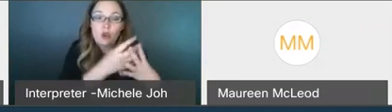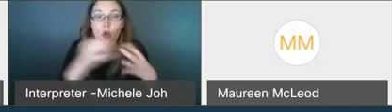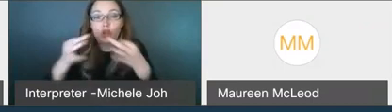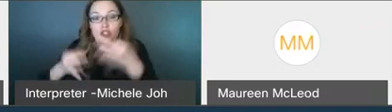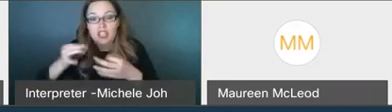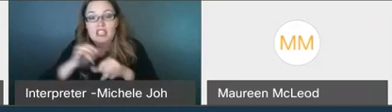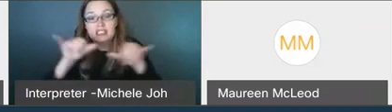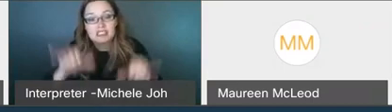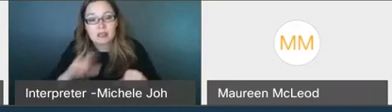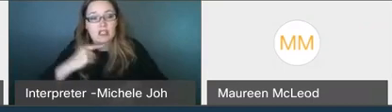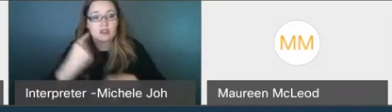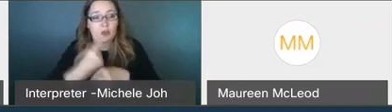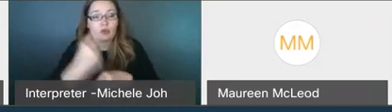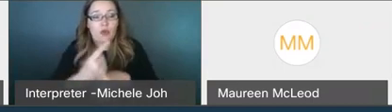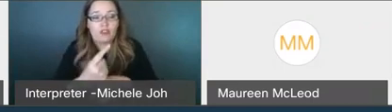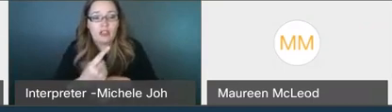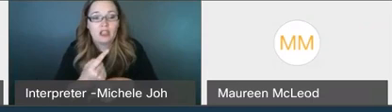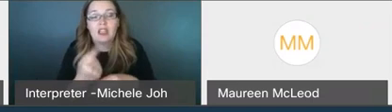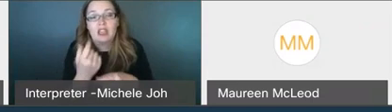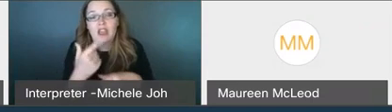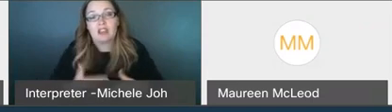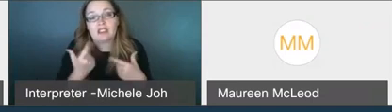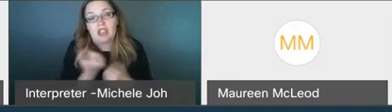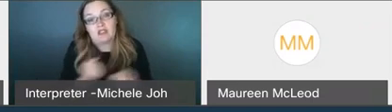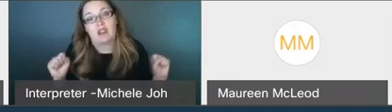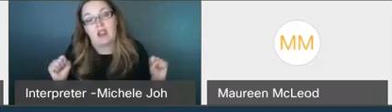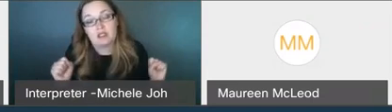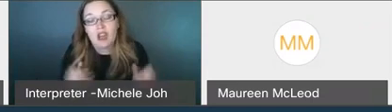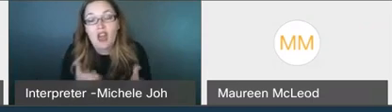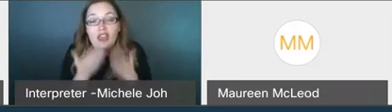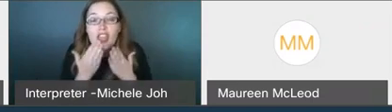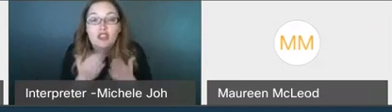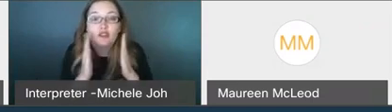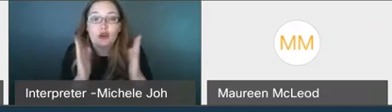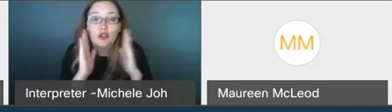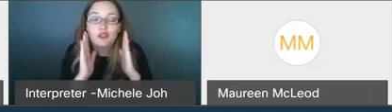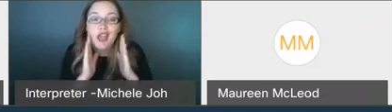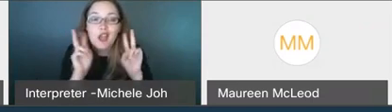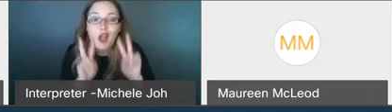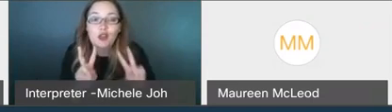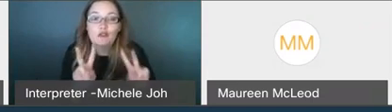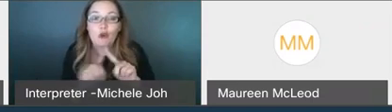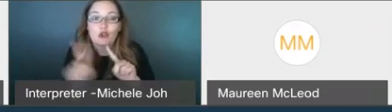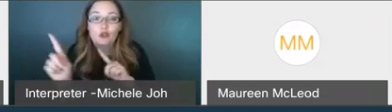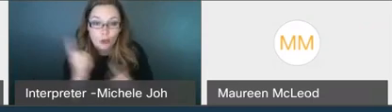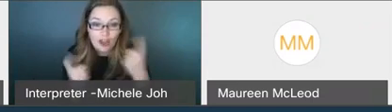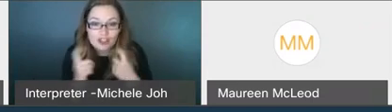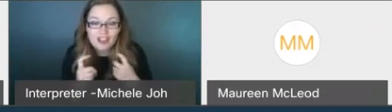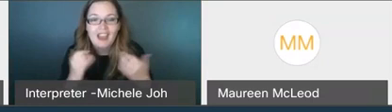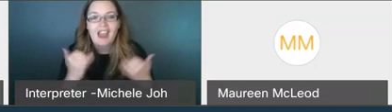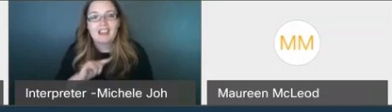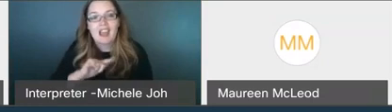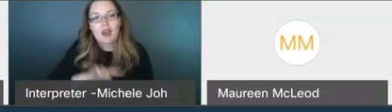about in the next session. So thank you for your attention. I'm looking forward to the questions, and I will turn things over